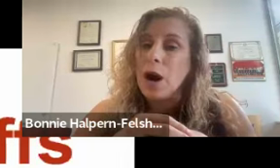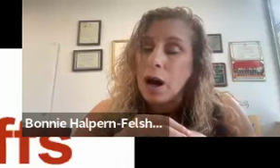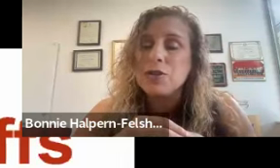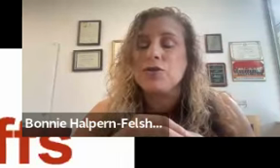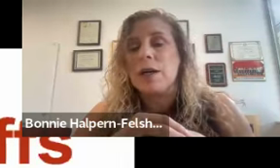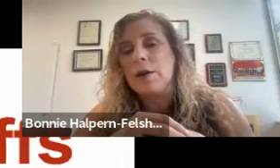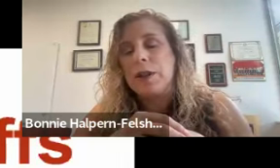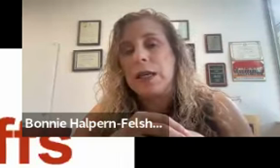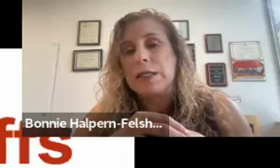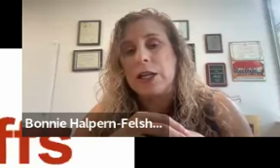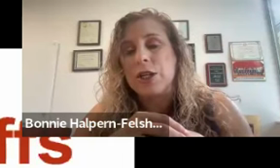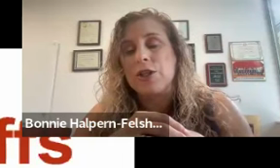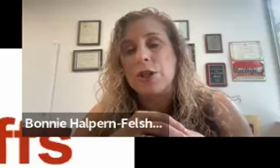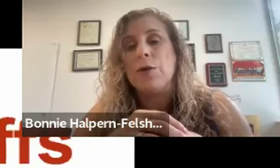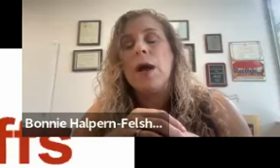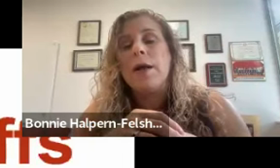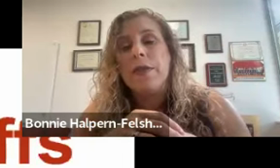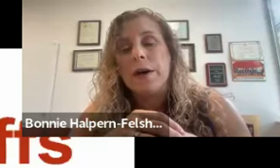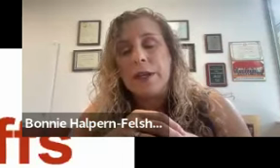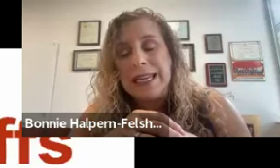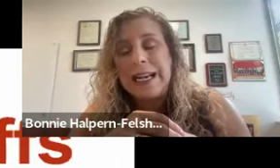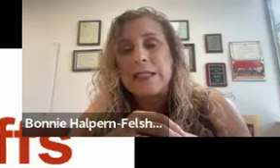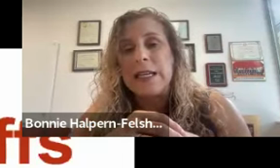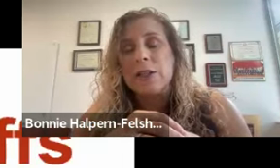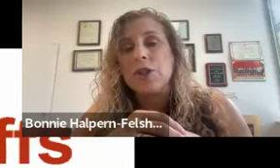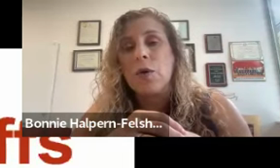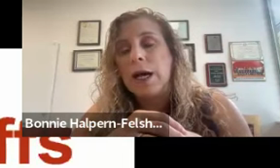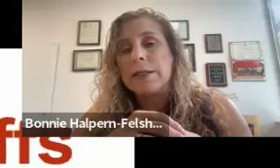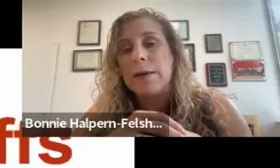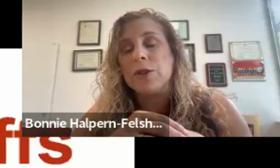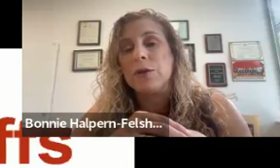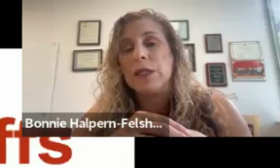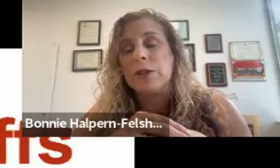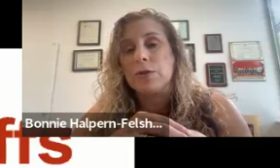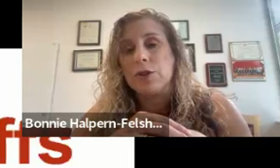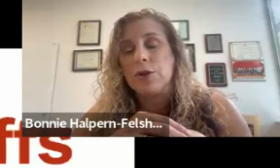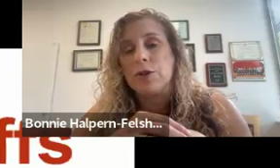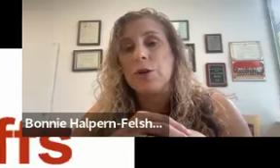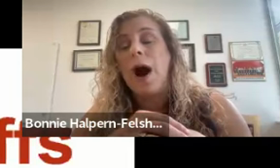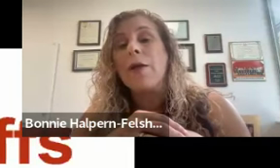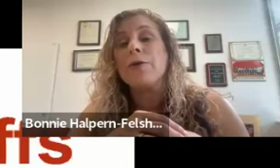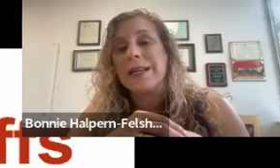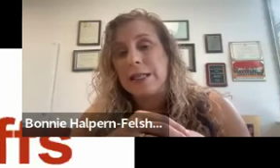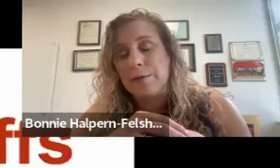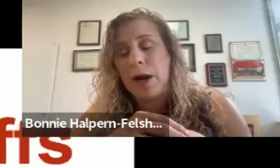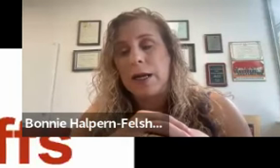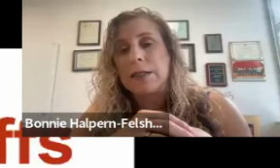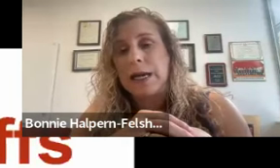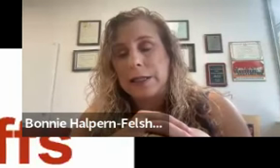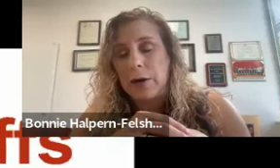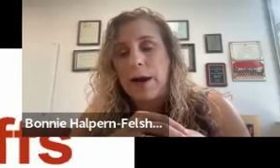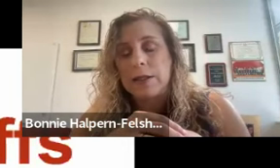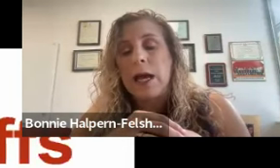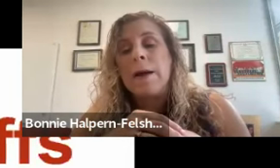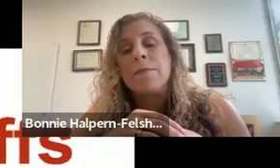but they're also struggling with the addiction to the nicotine. And so a lot of times those teens will turn to other nicotine products